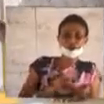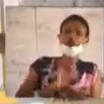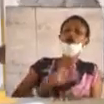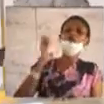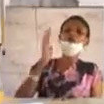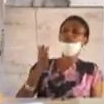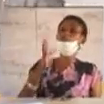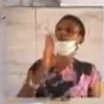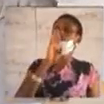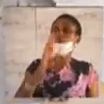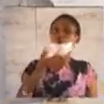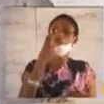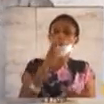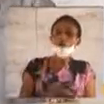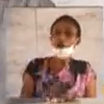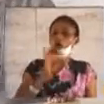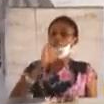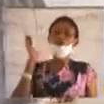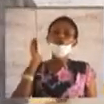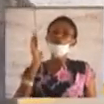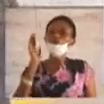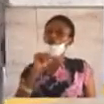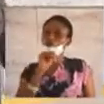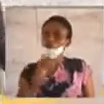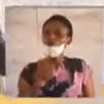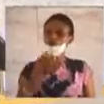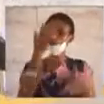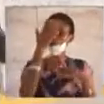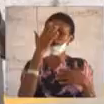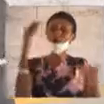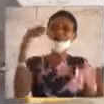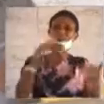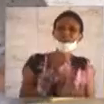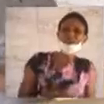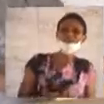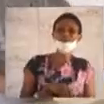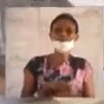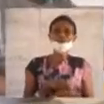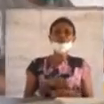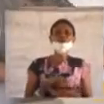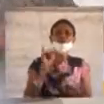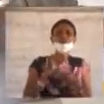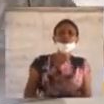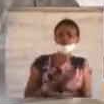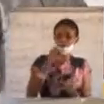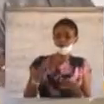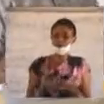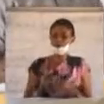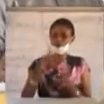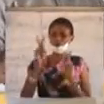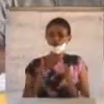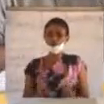is a drug abuse. People want to just do it. Oh, I'm not feeling well. Let me just take